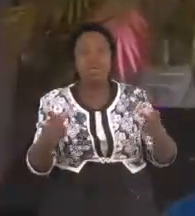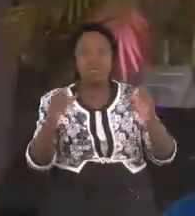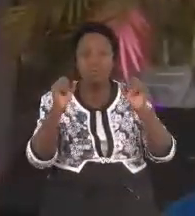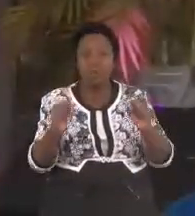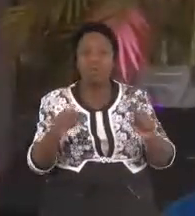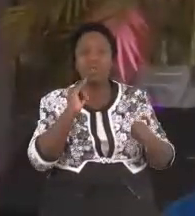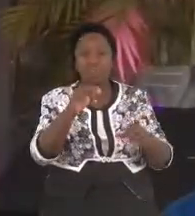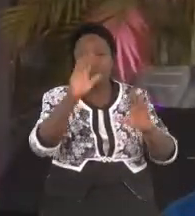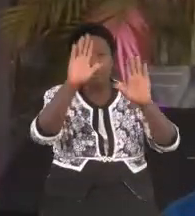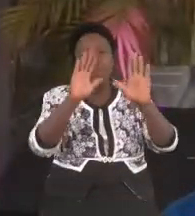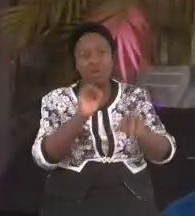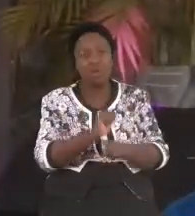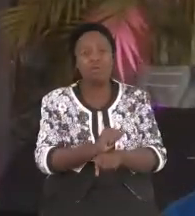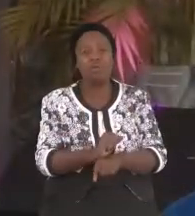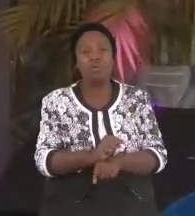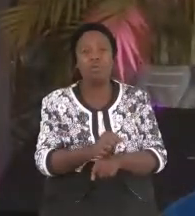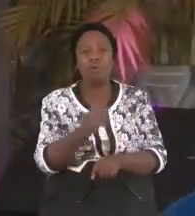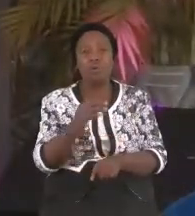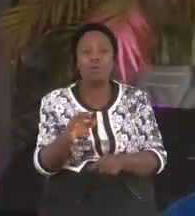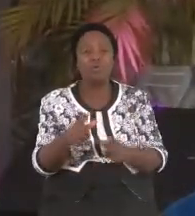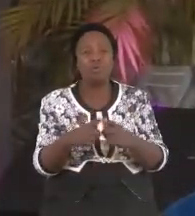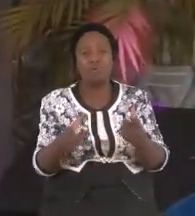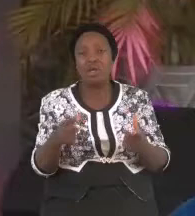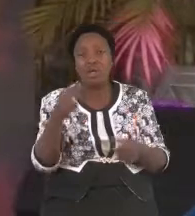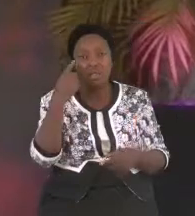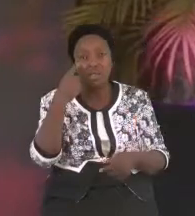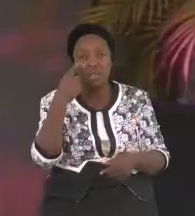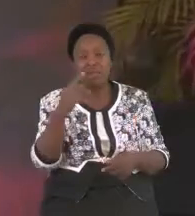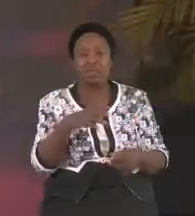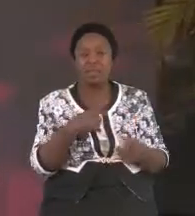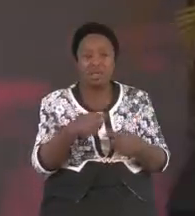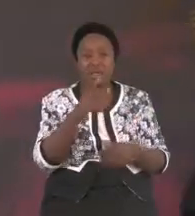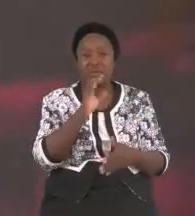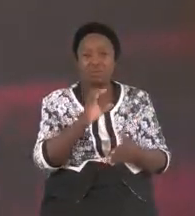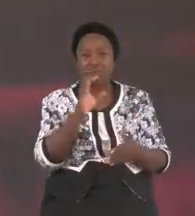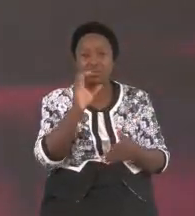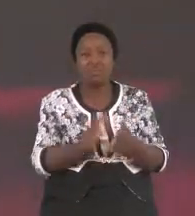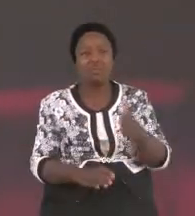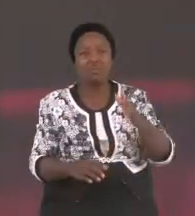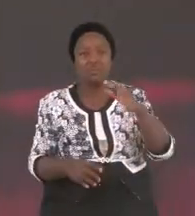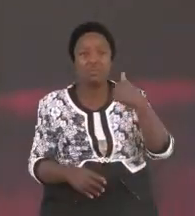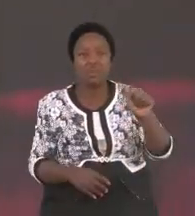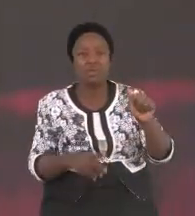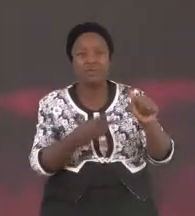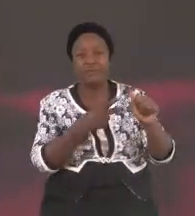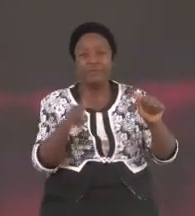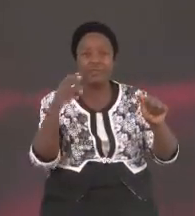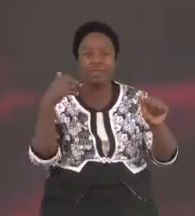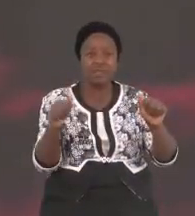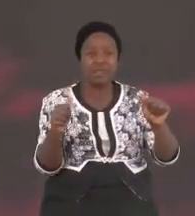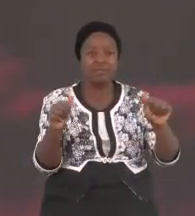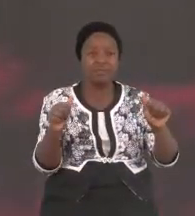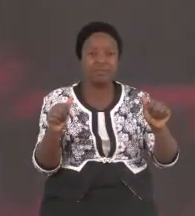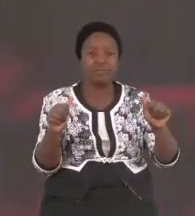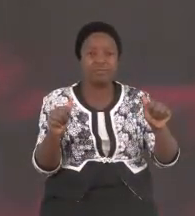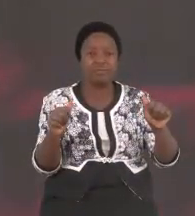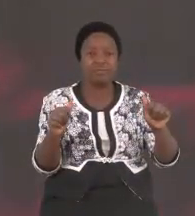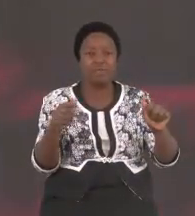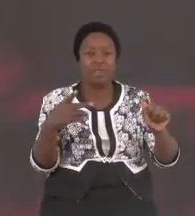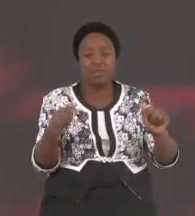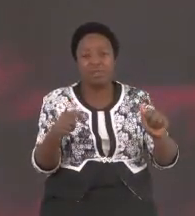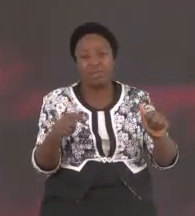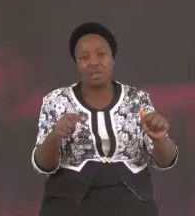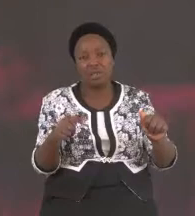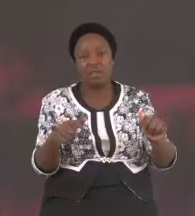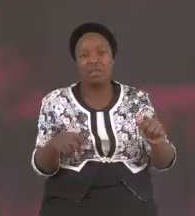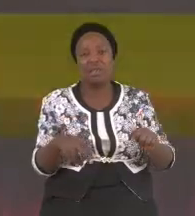supernatural sight. I come to chapter 10, verse 10. In chapter 10, verse 10, the thief cometh not but